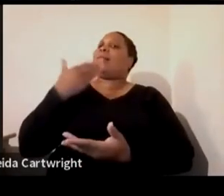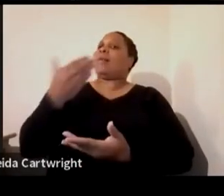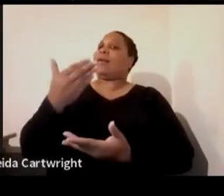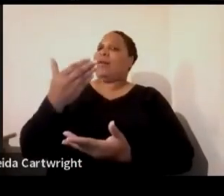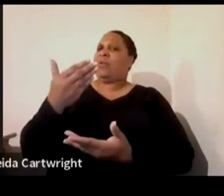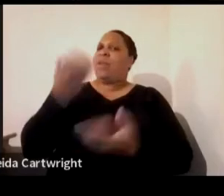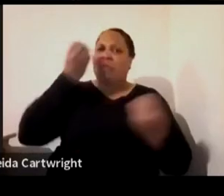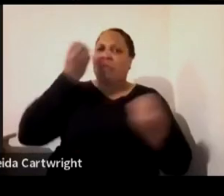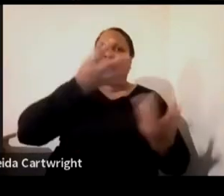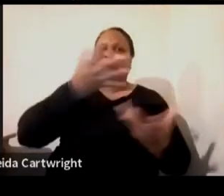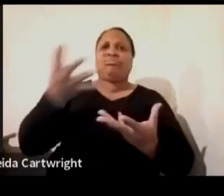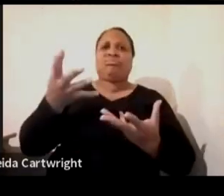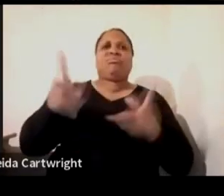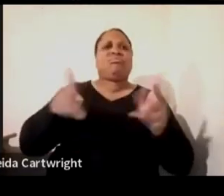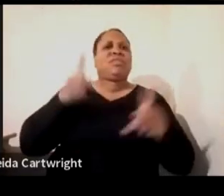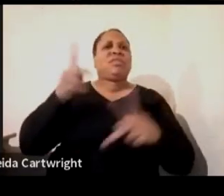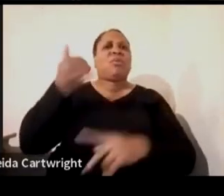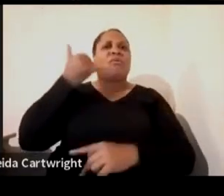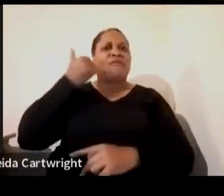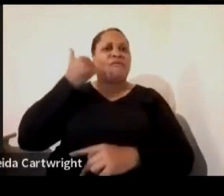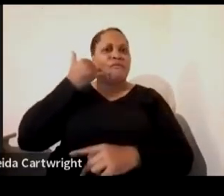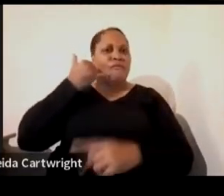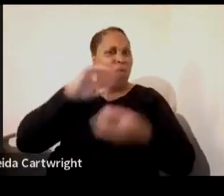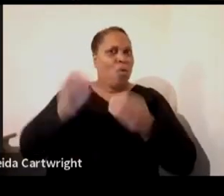what phone number they should call.